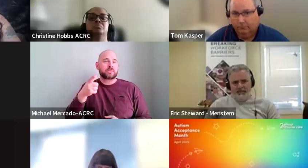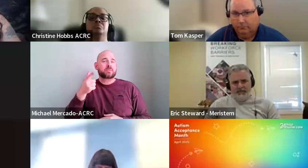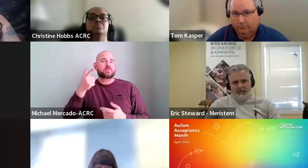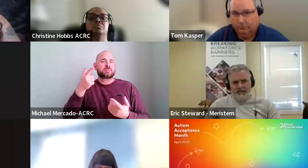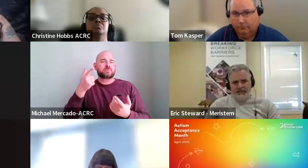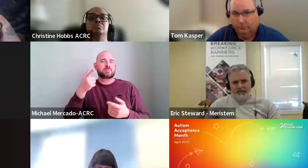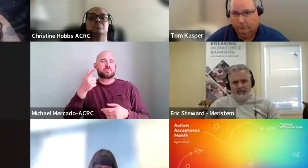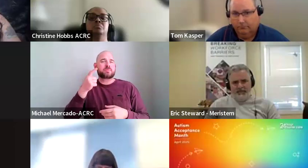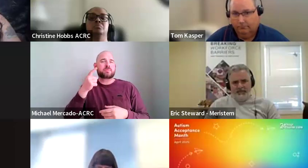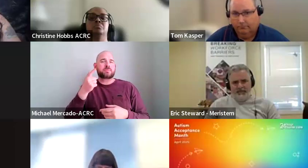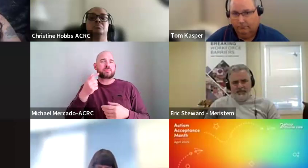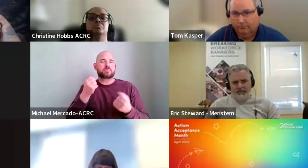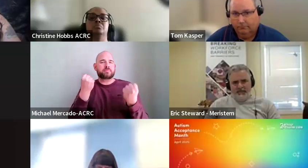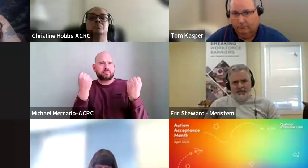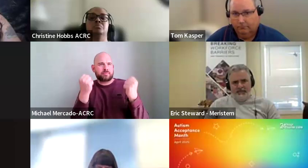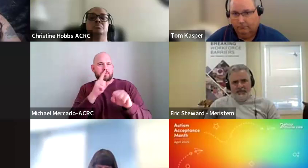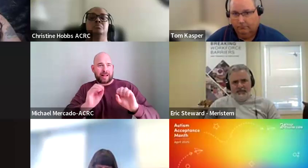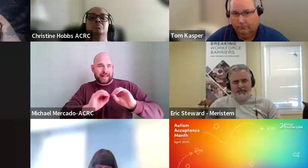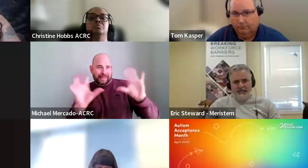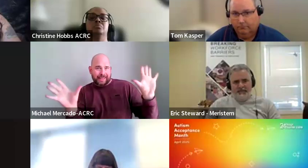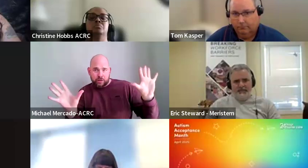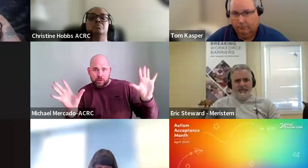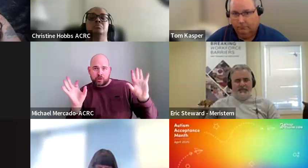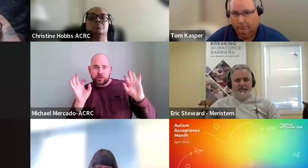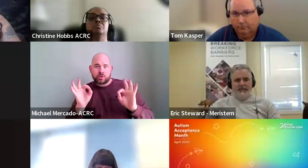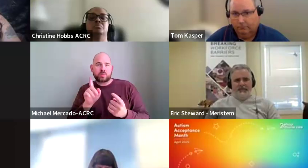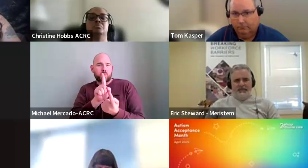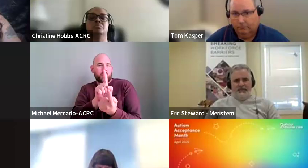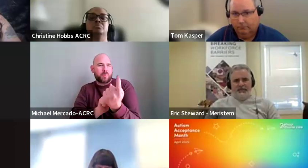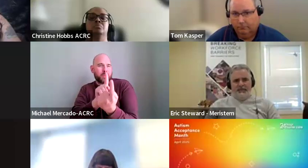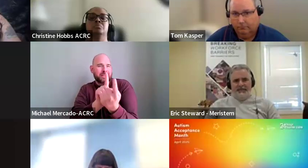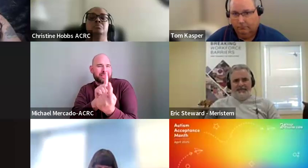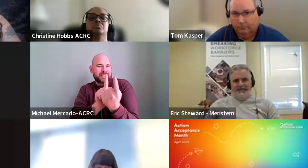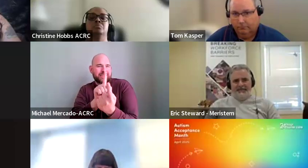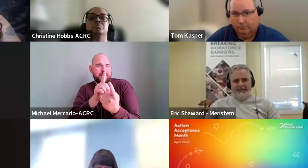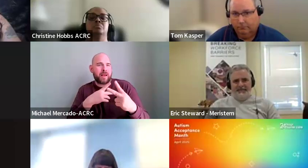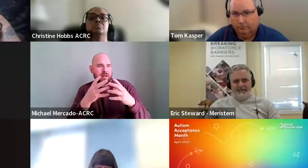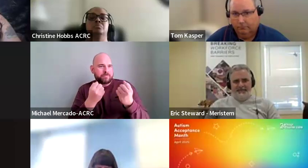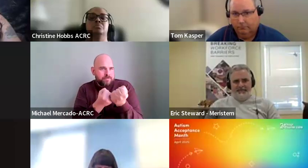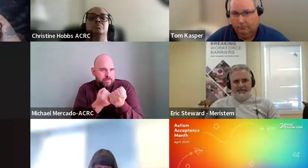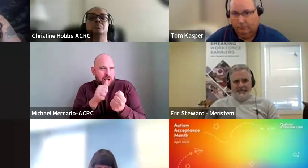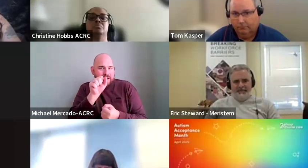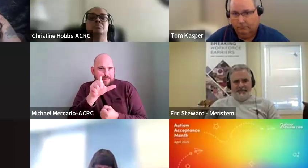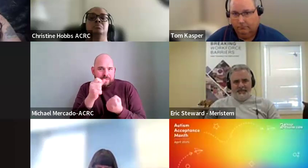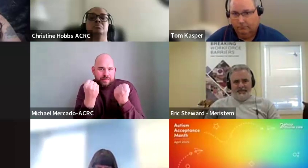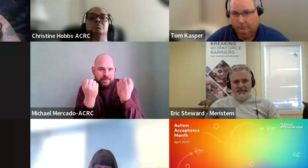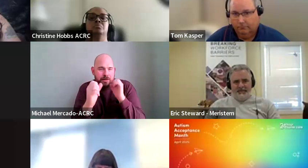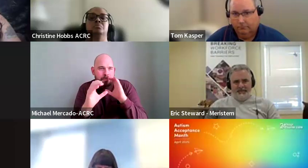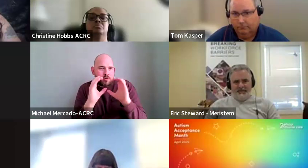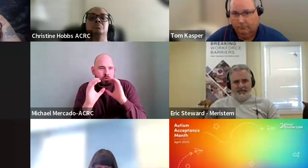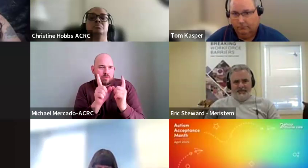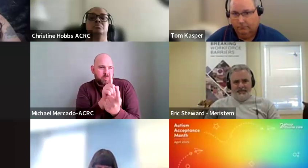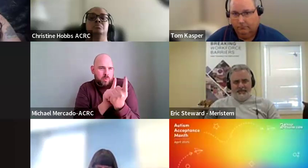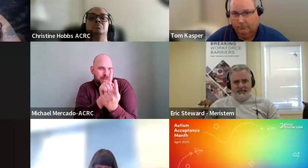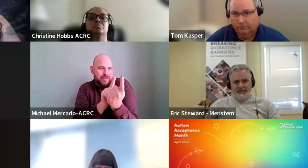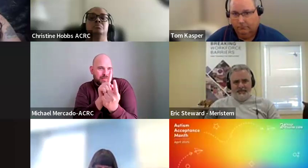Another example would be staff who knows American Sign Language to make sure that there's clear communication, especially for those